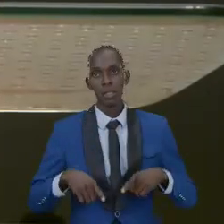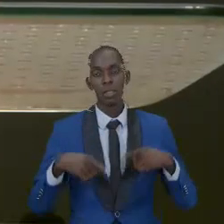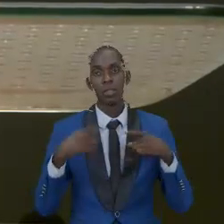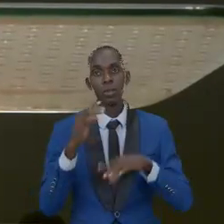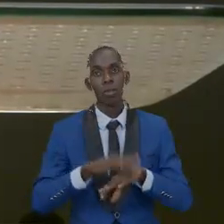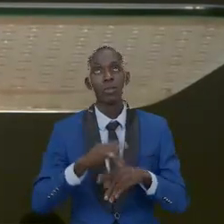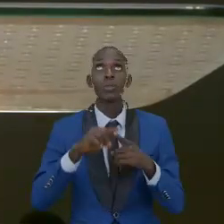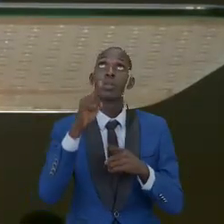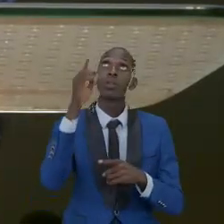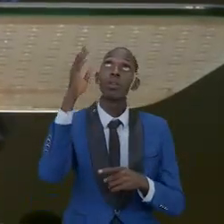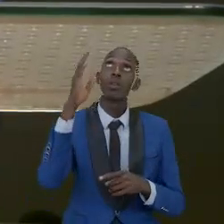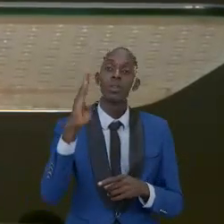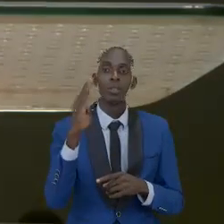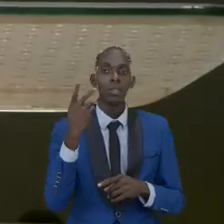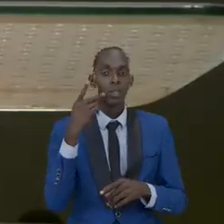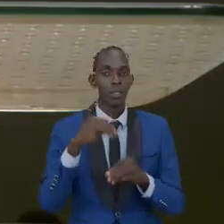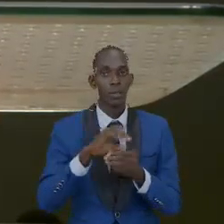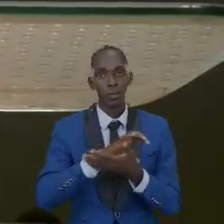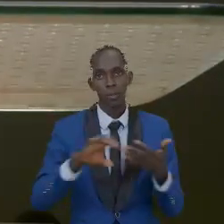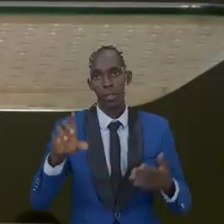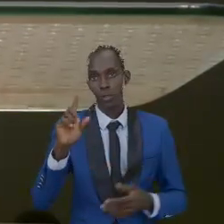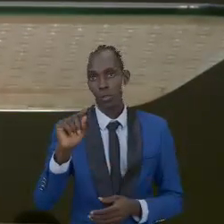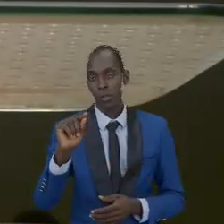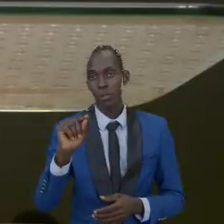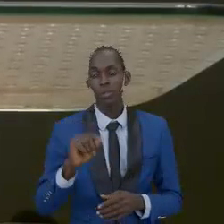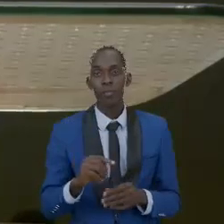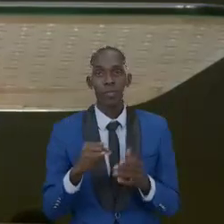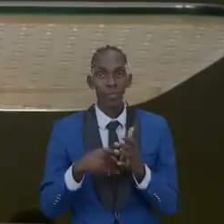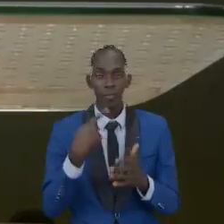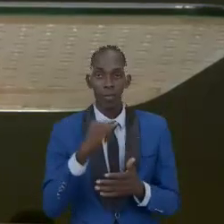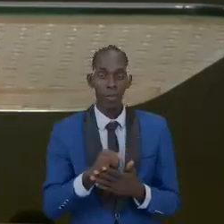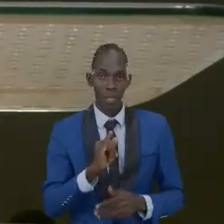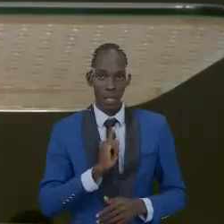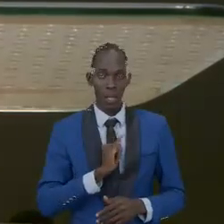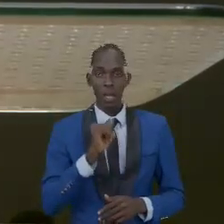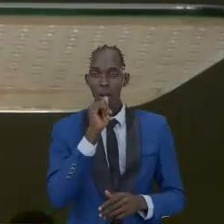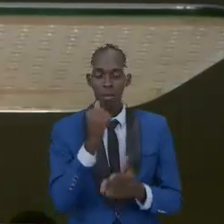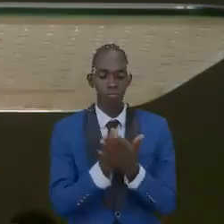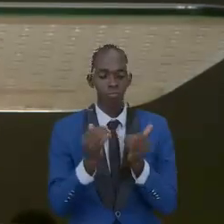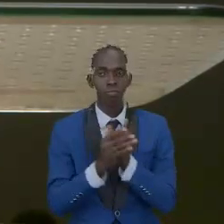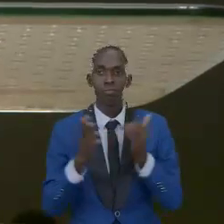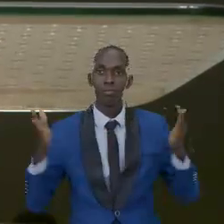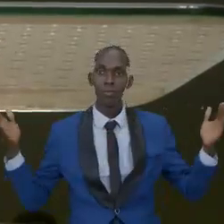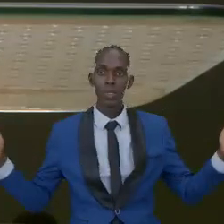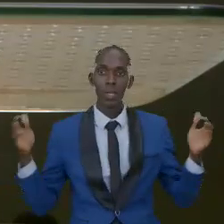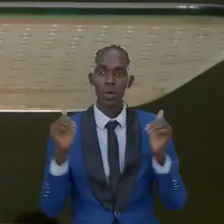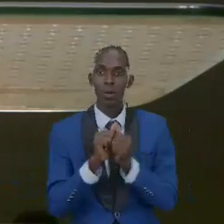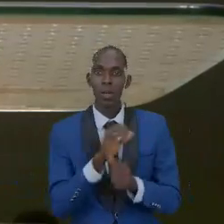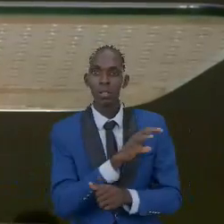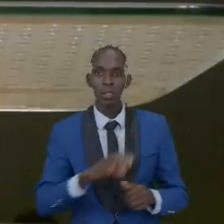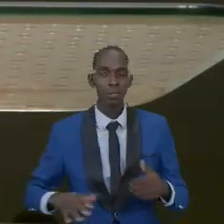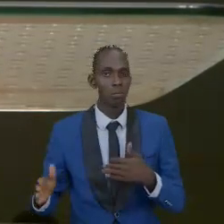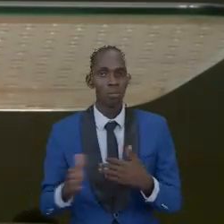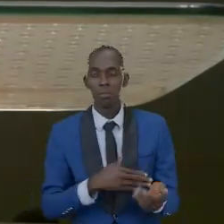unto God. Verse 20, it says, I am crucified with Christ. Nevertheless,